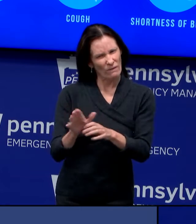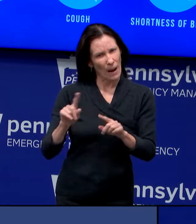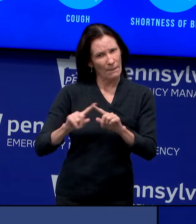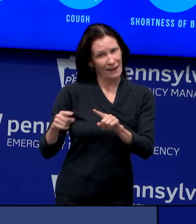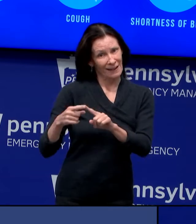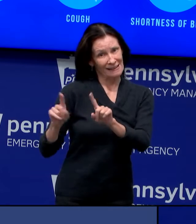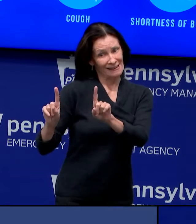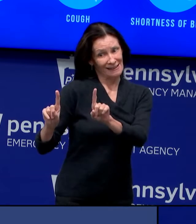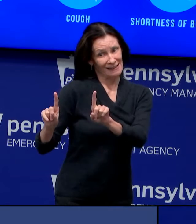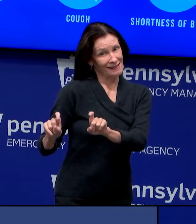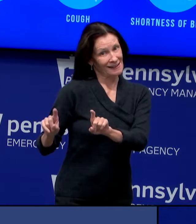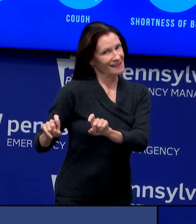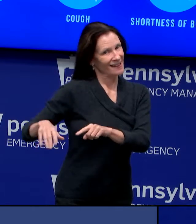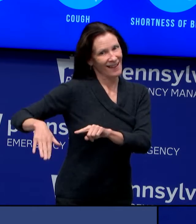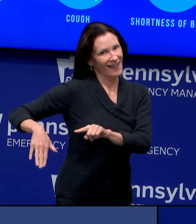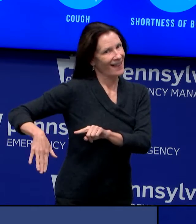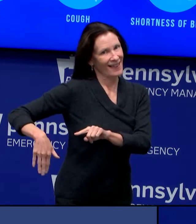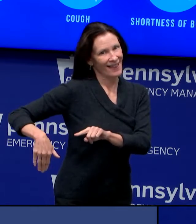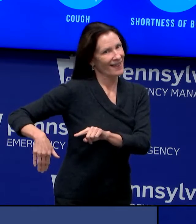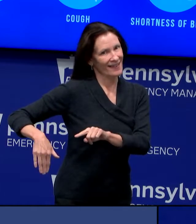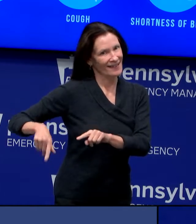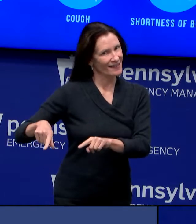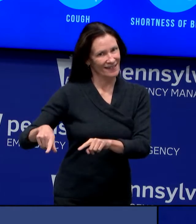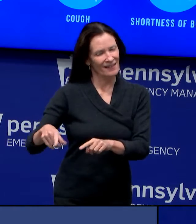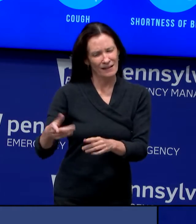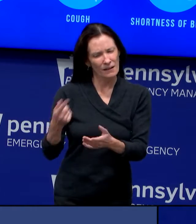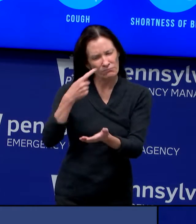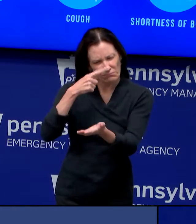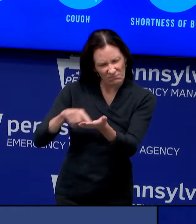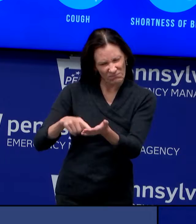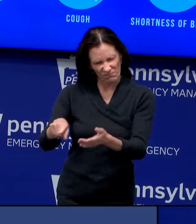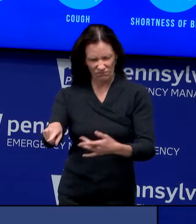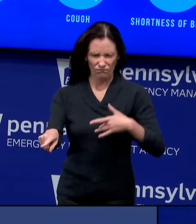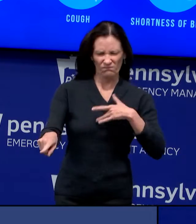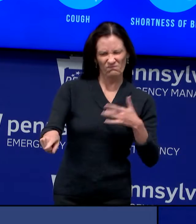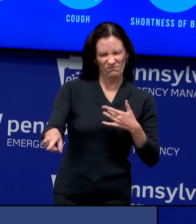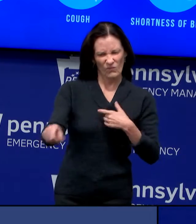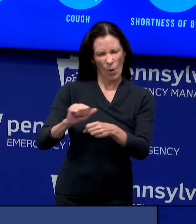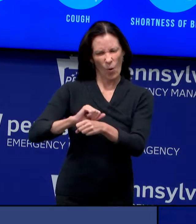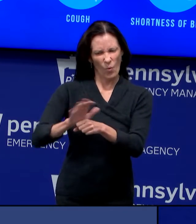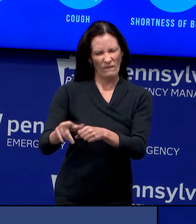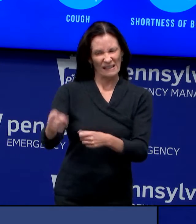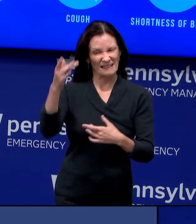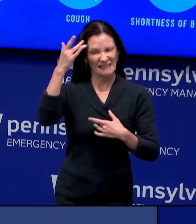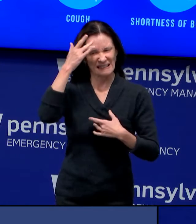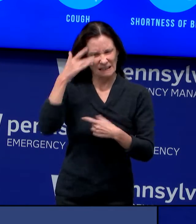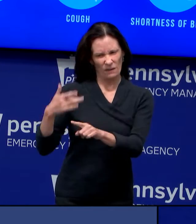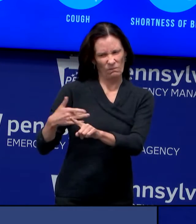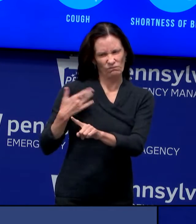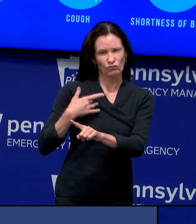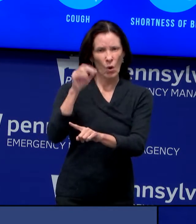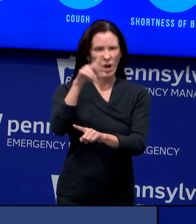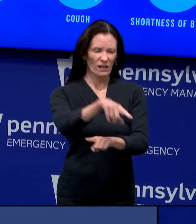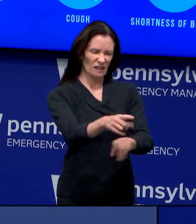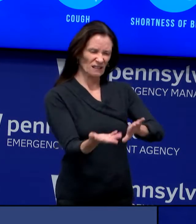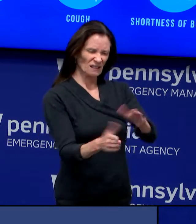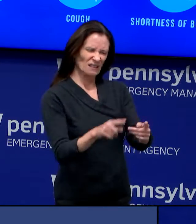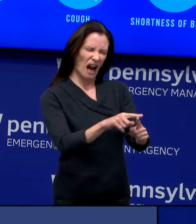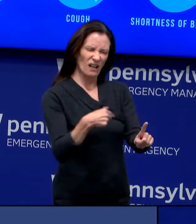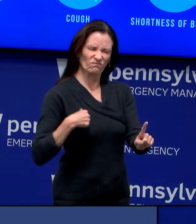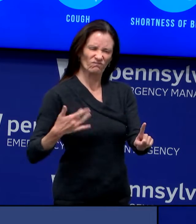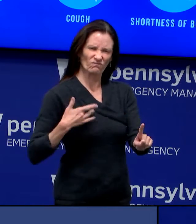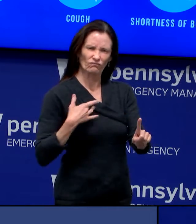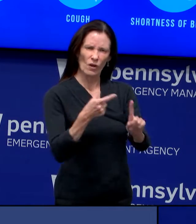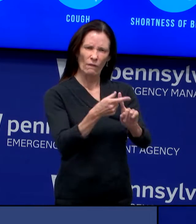case after investigation, especially after someone tragically passes away, because we may never really be able to get a